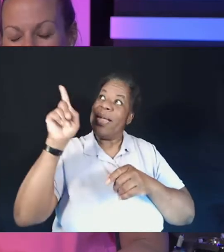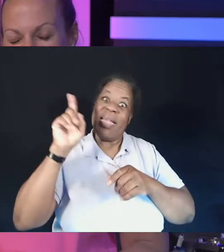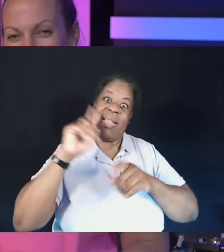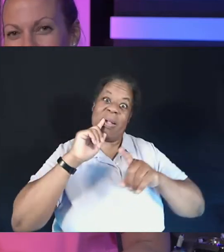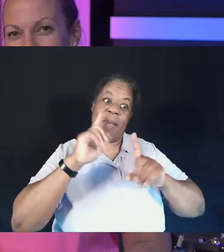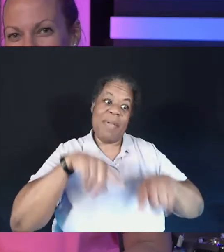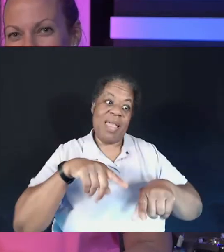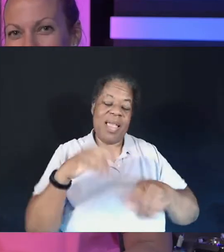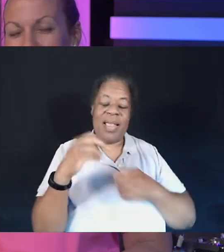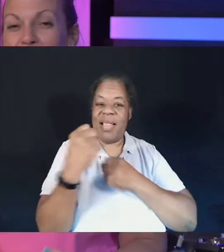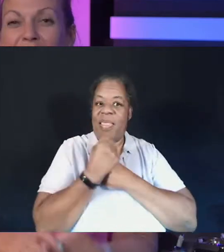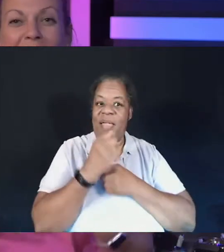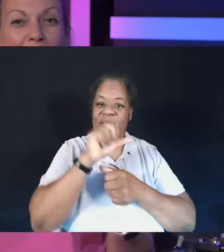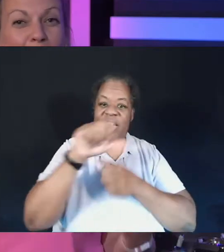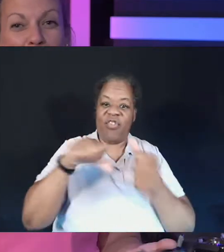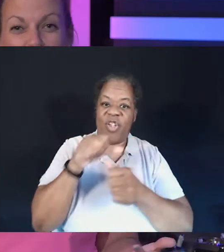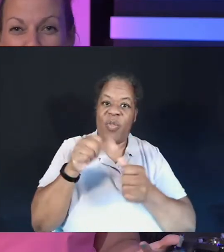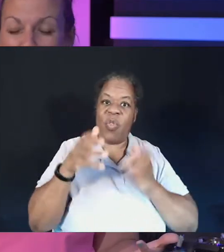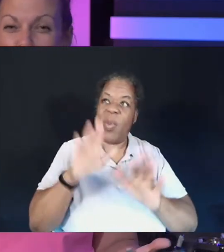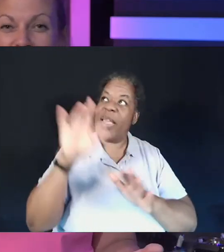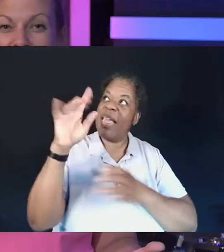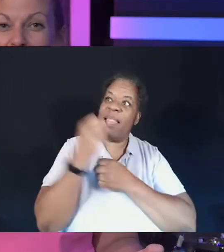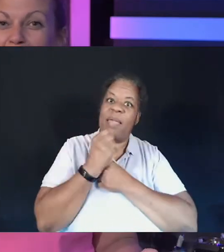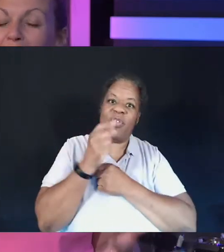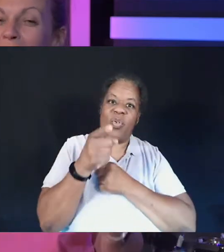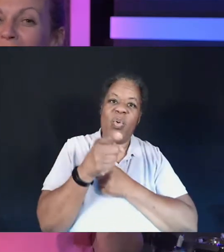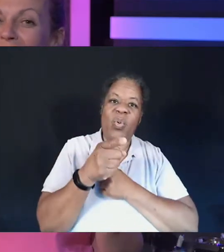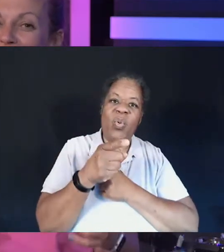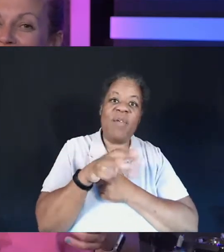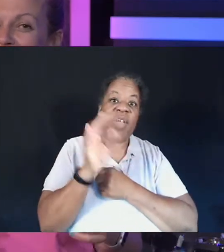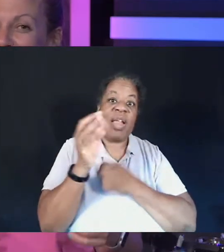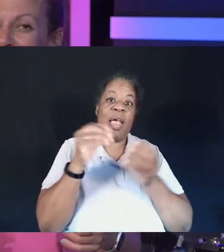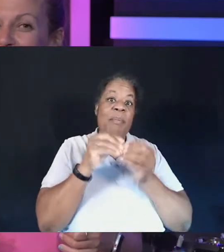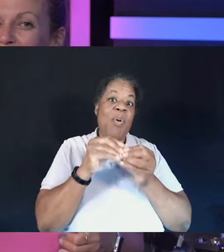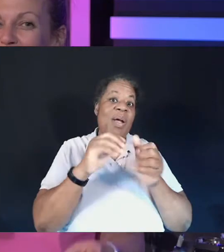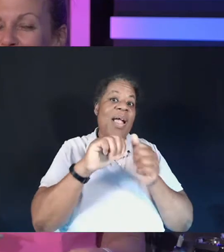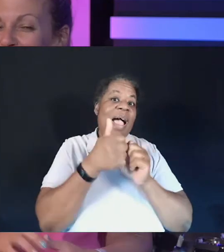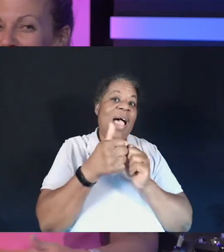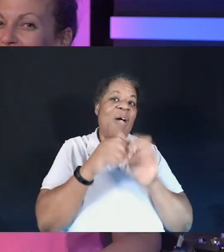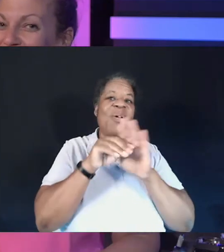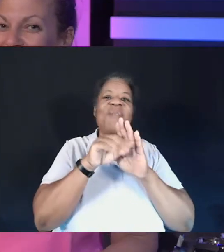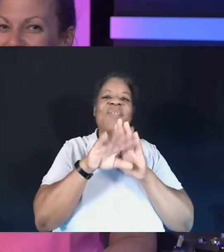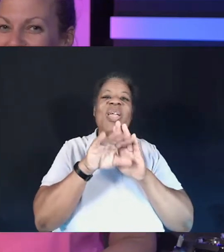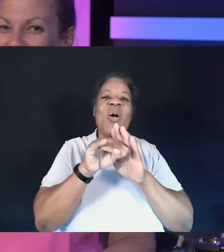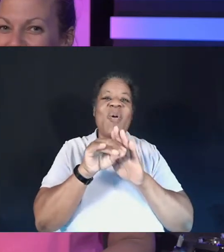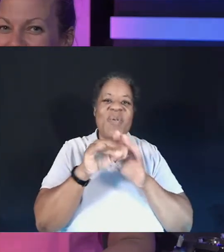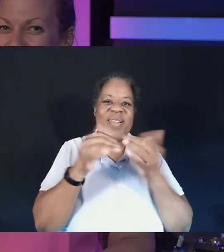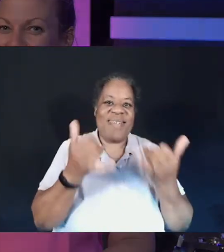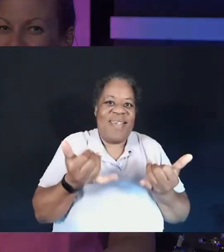have loved you. You can find out more about our week by watching this video right now.